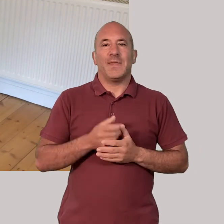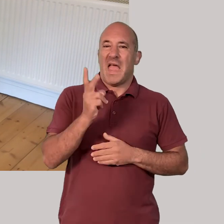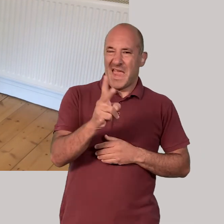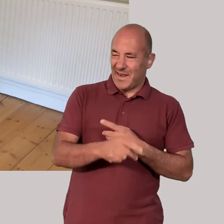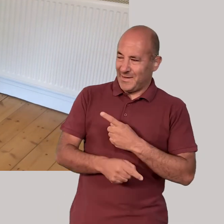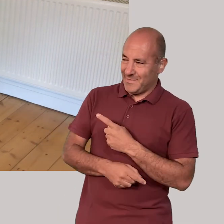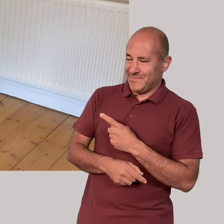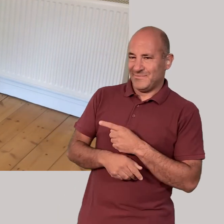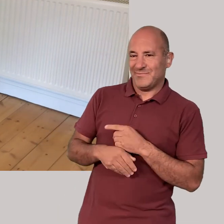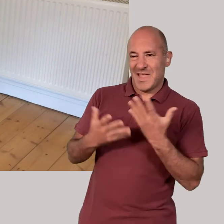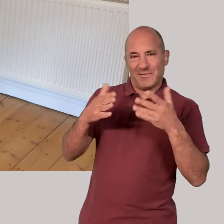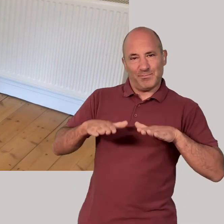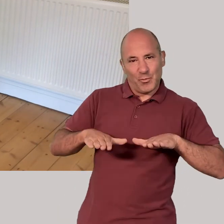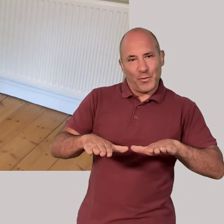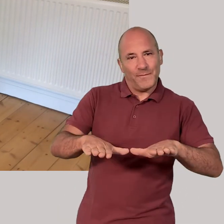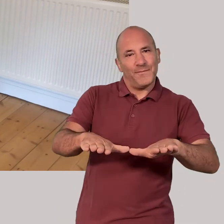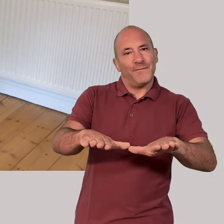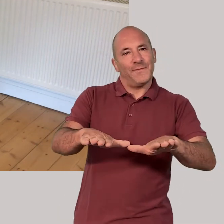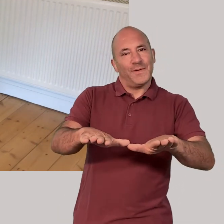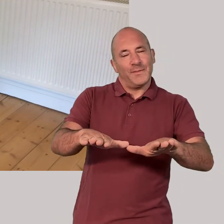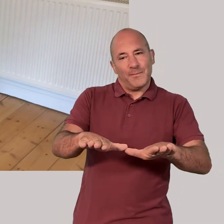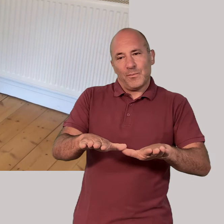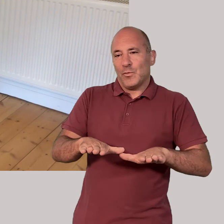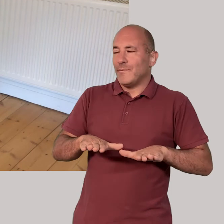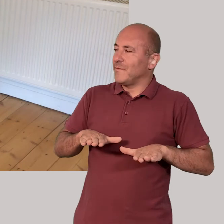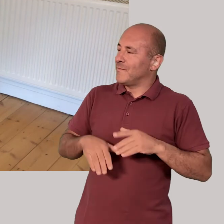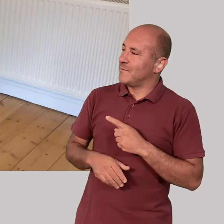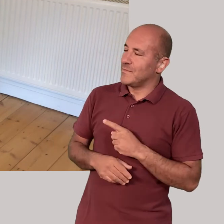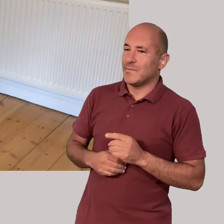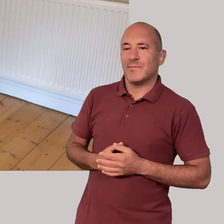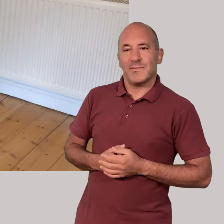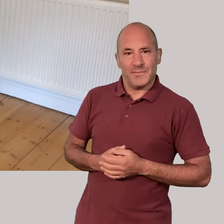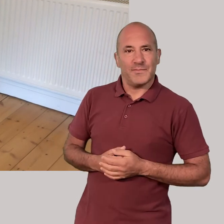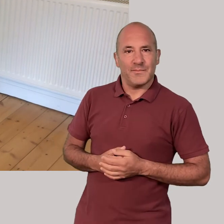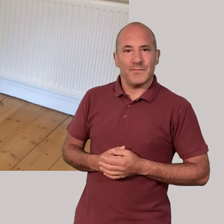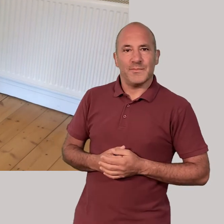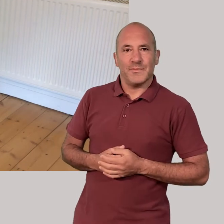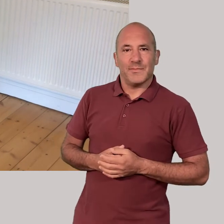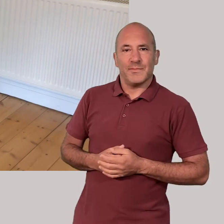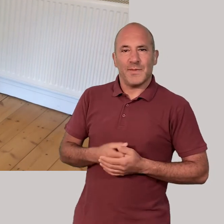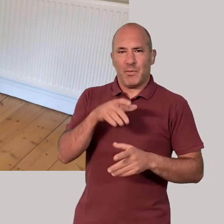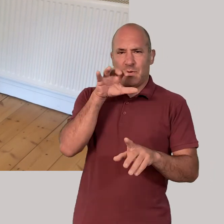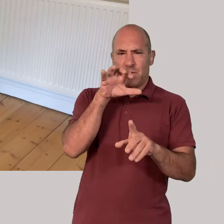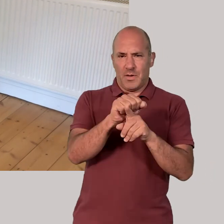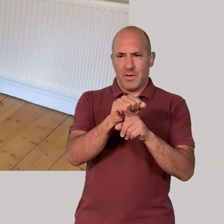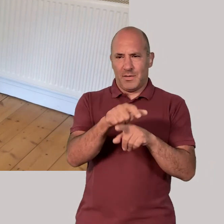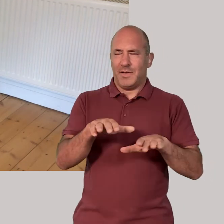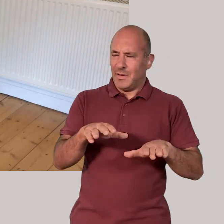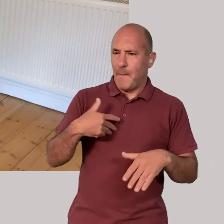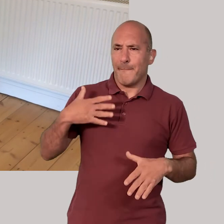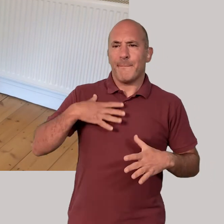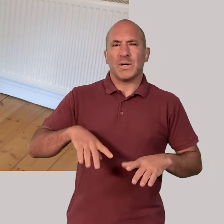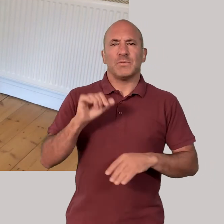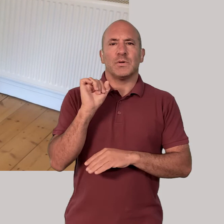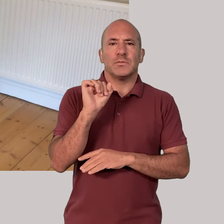again. Smooth your legs forward, smooth your legs back. And you might notice, those of you who can see, that